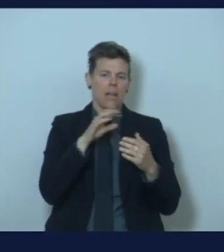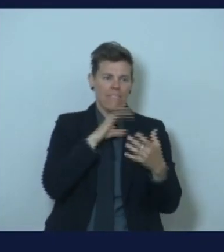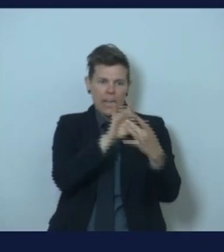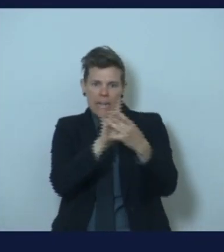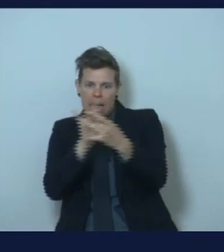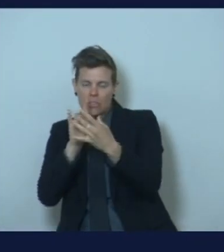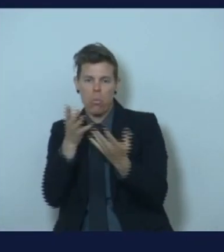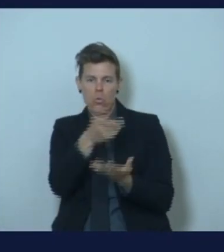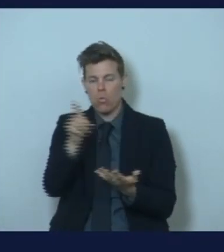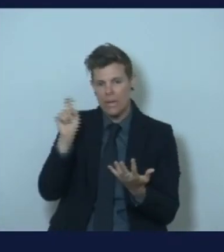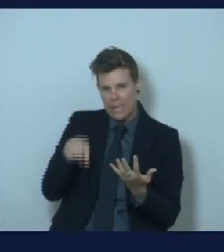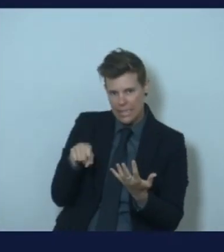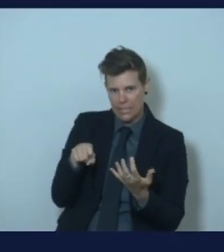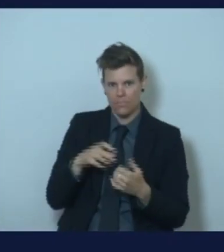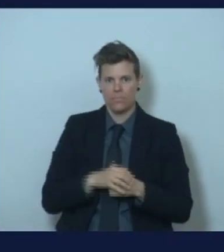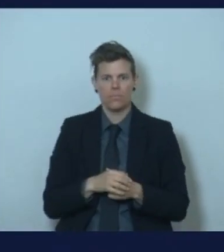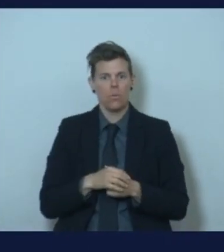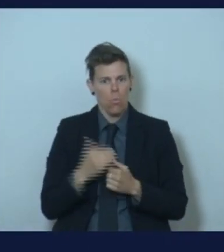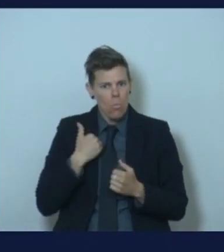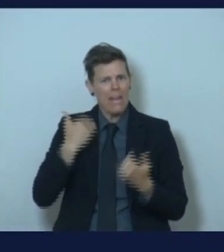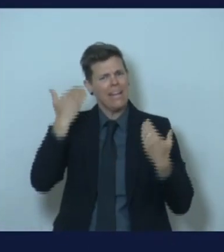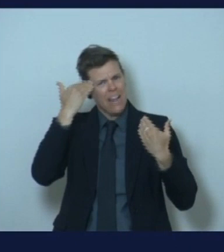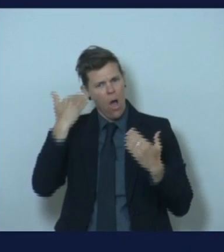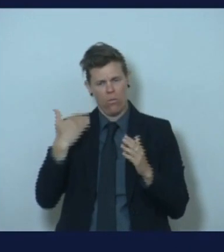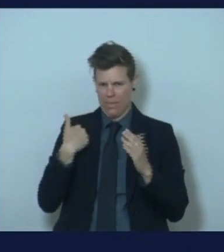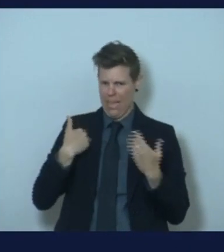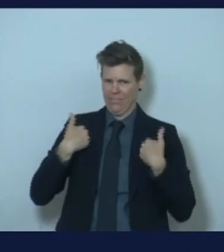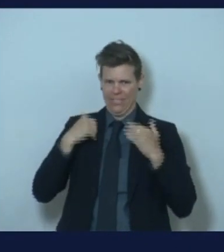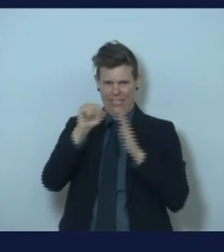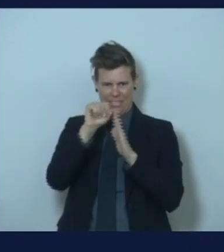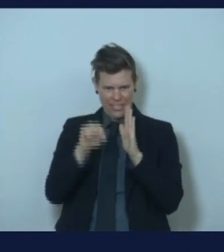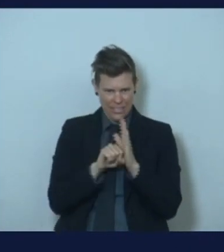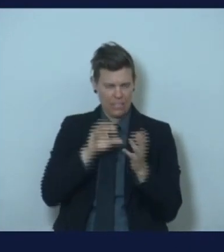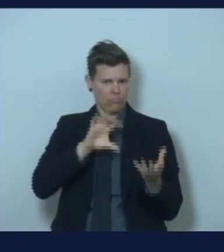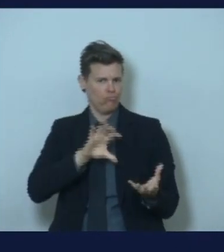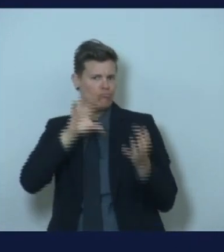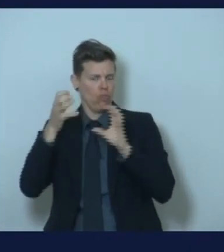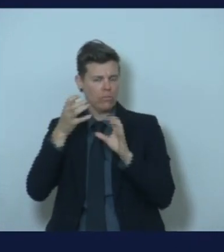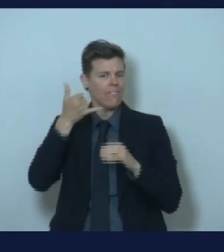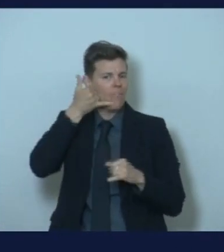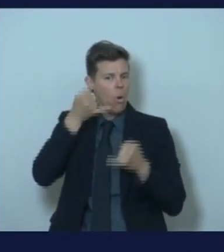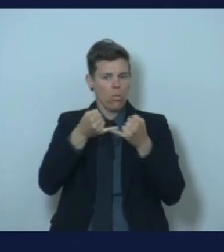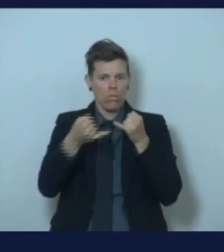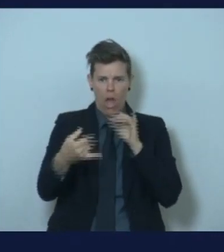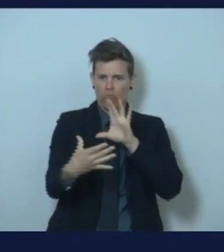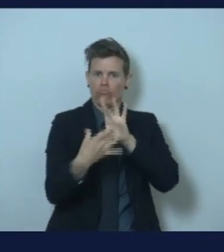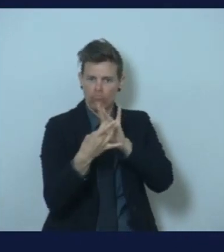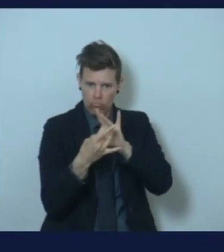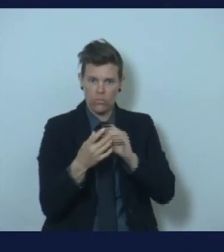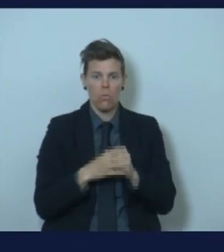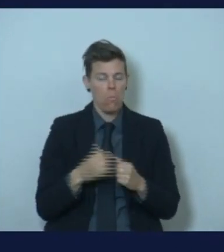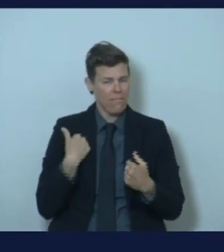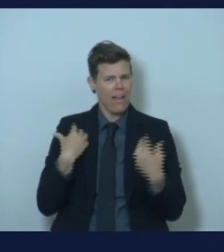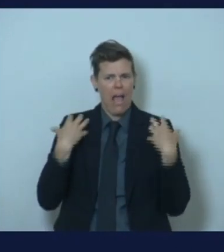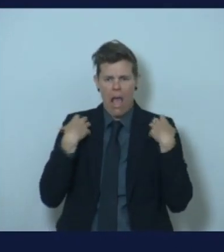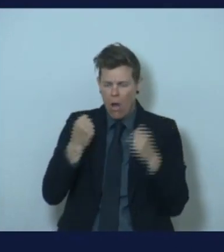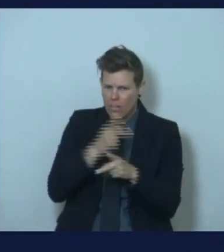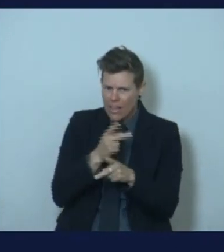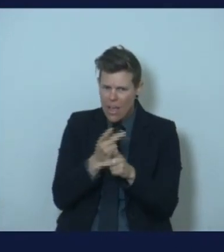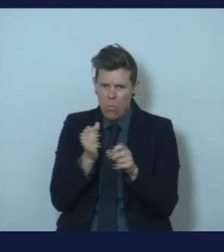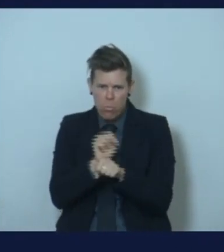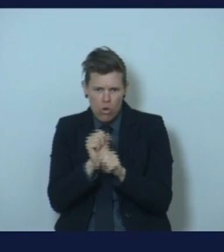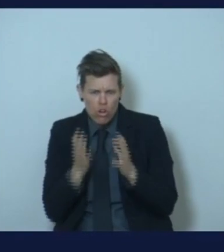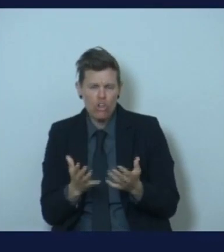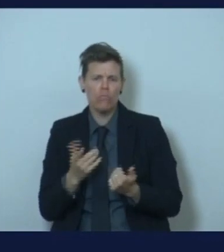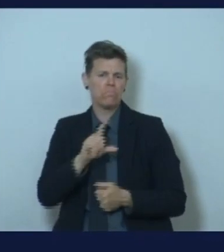health crisis line. We also have a healthcare worker and first responder support line. We don't want there to be any wrong door, but